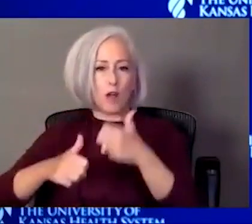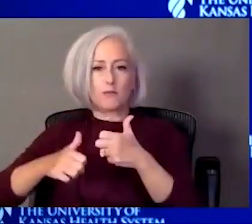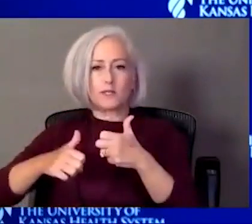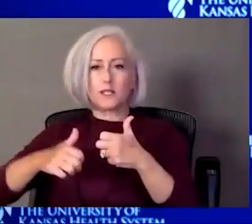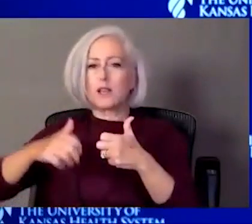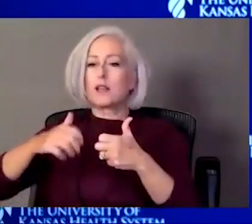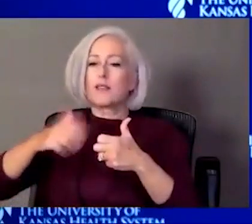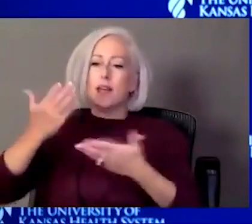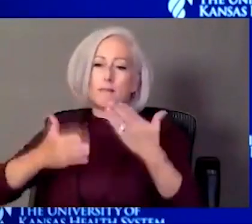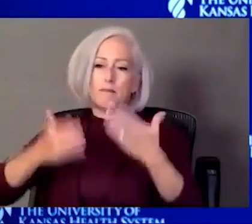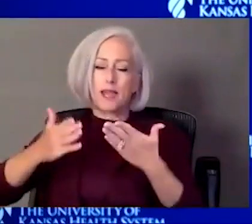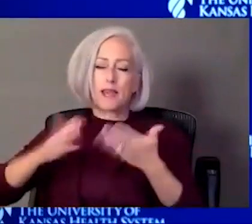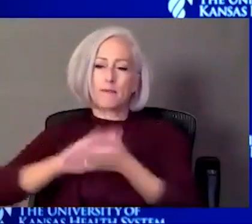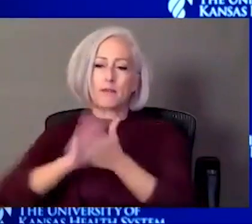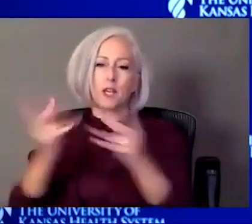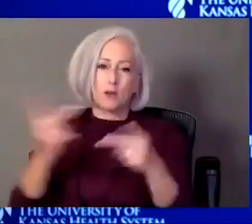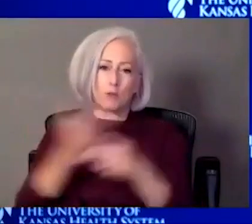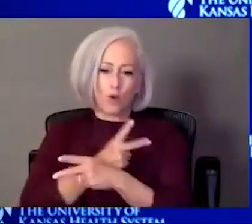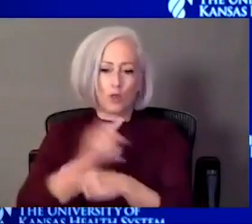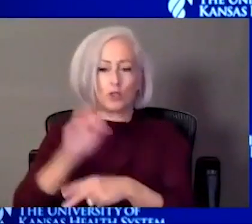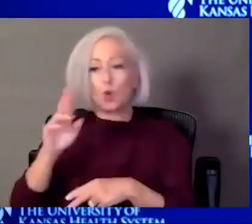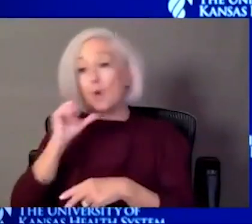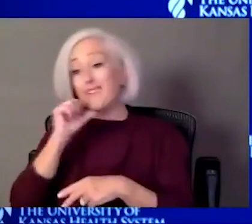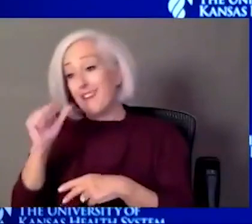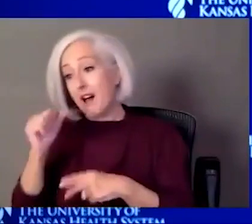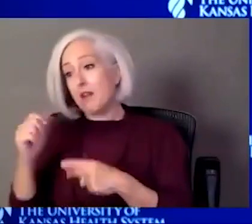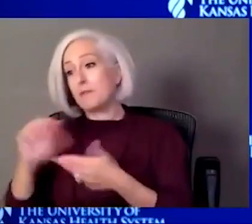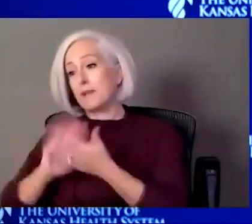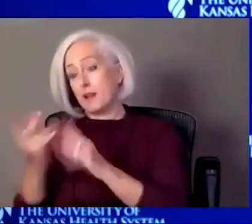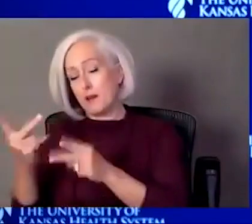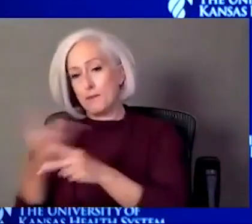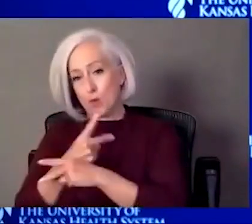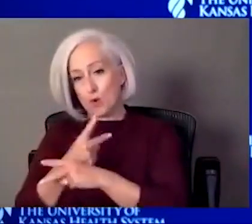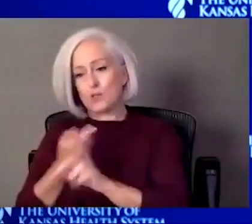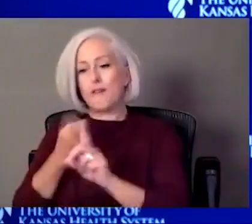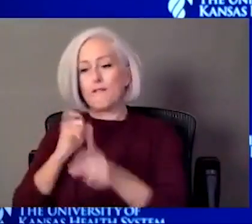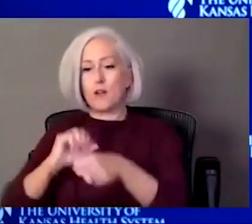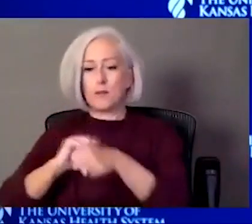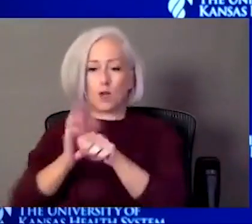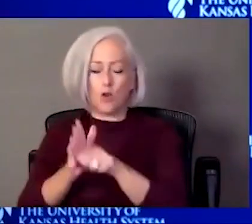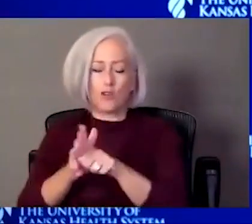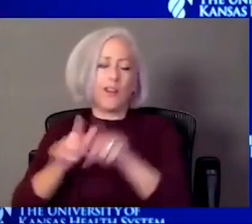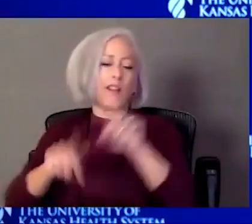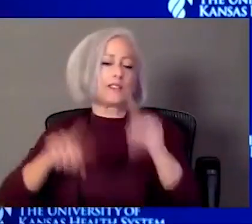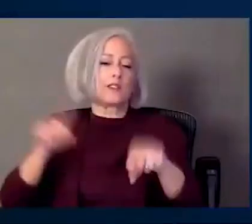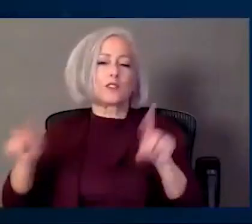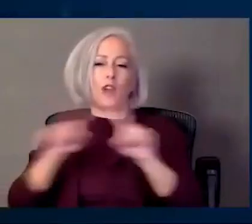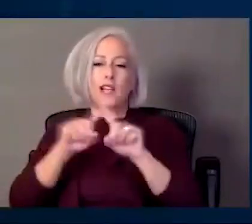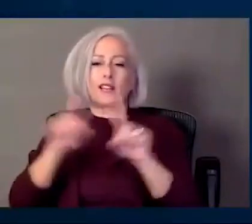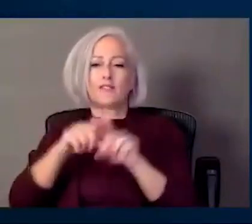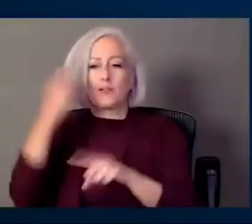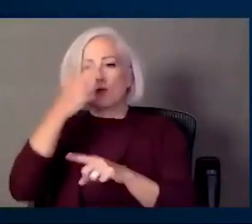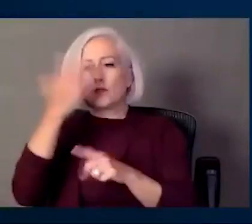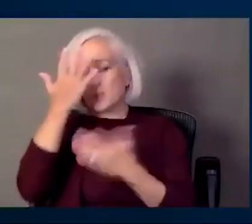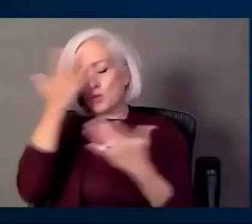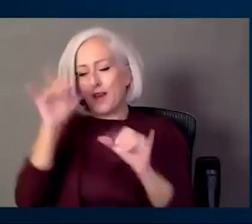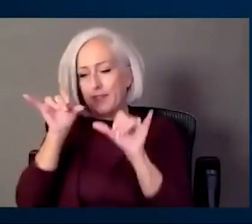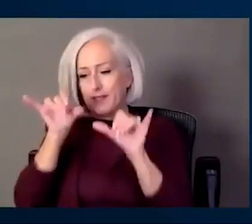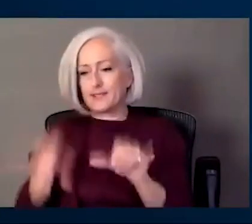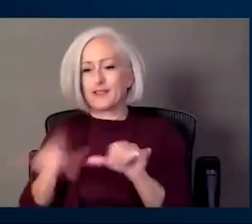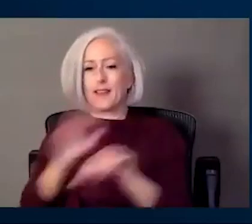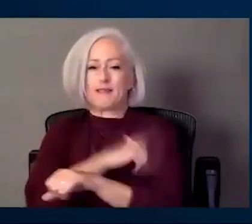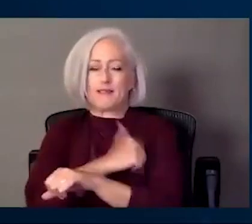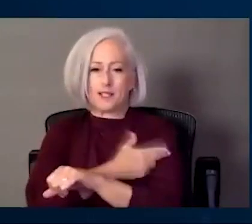by COVID-19. You know, there are a variety of reasons why they are still here. Michael says, I would love to hear